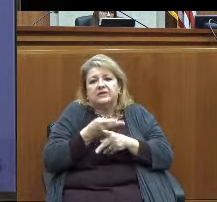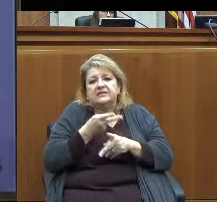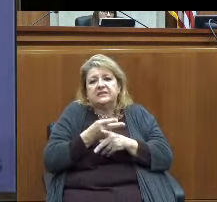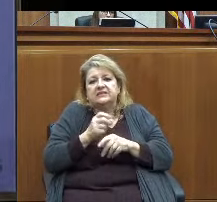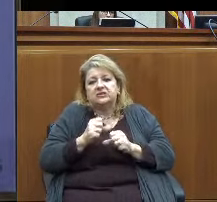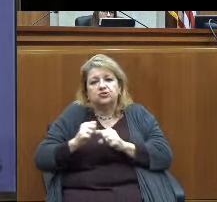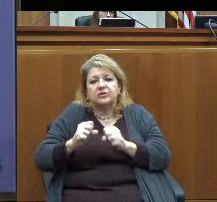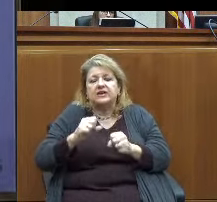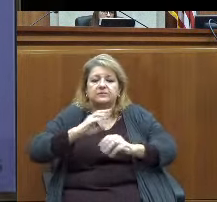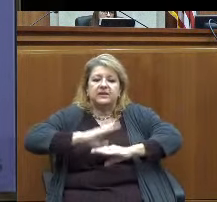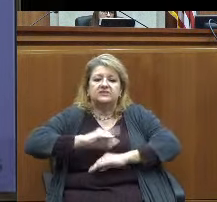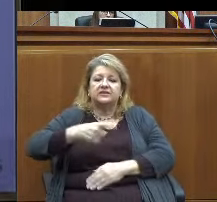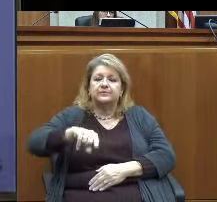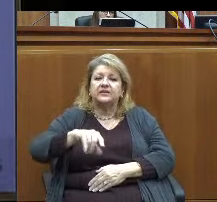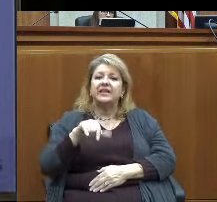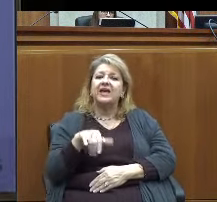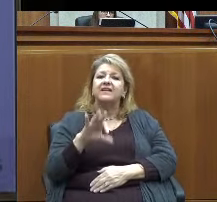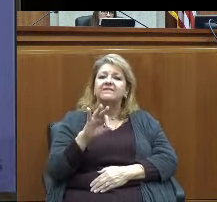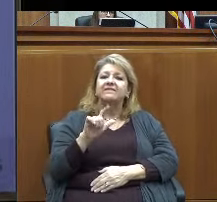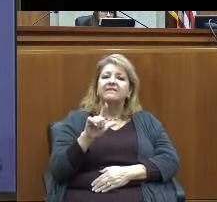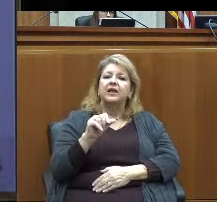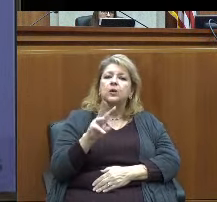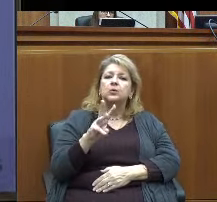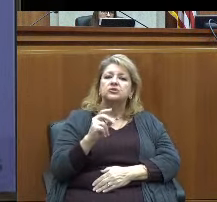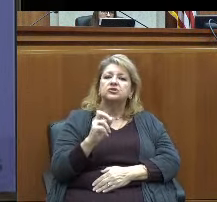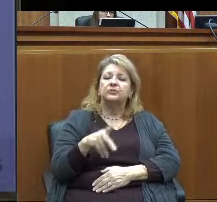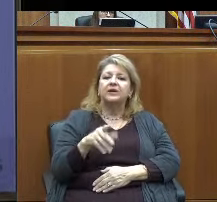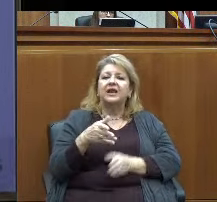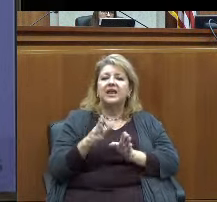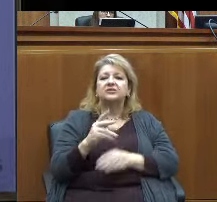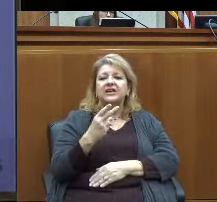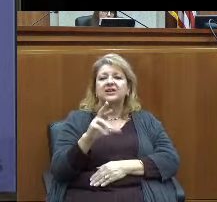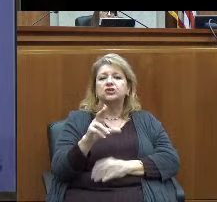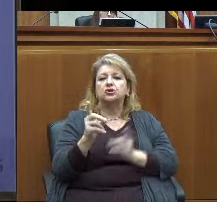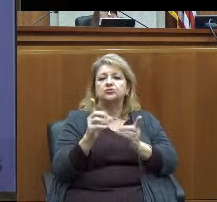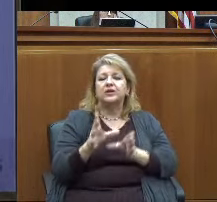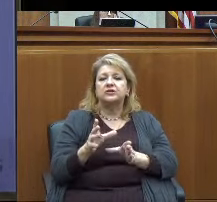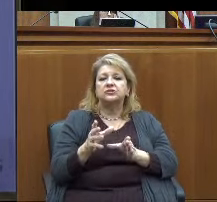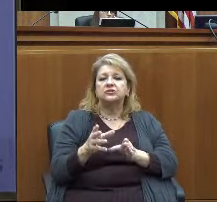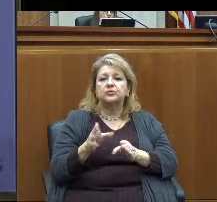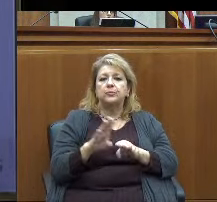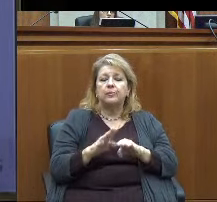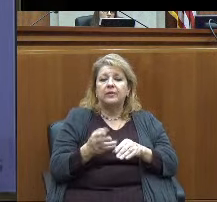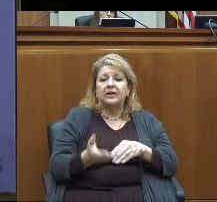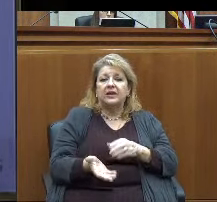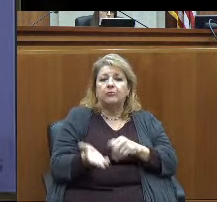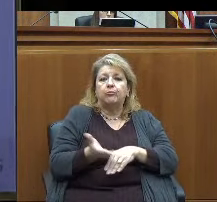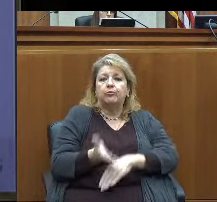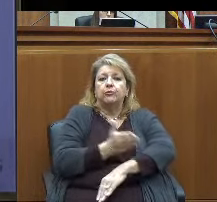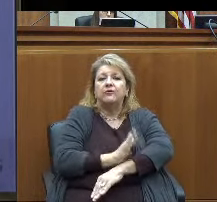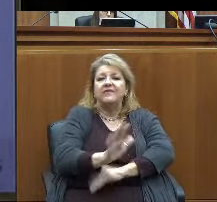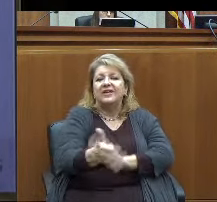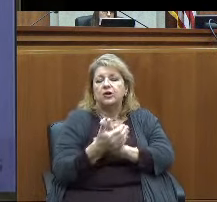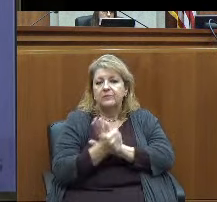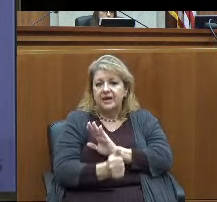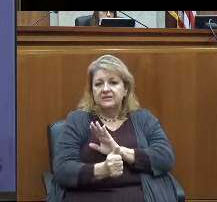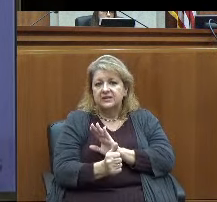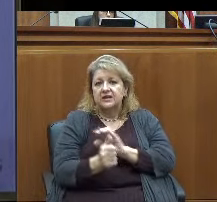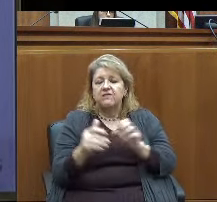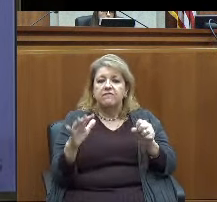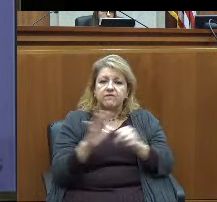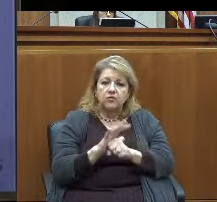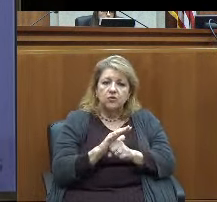their needs. This fellowship allows HR directors to build their capacity in the full scale of human capital